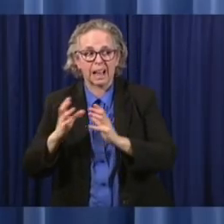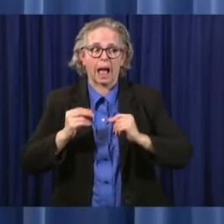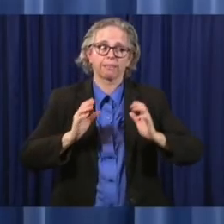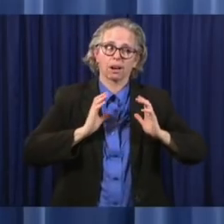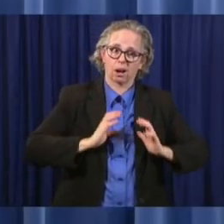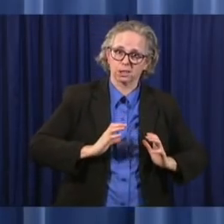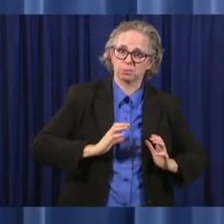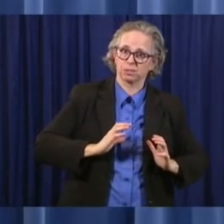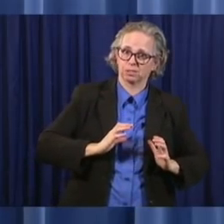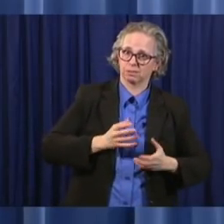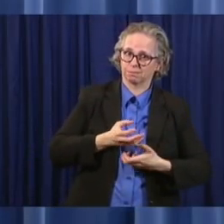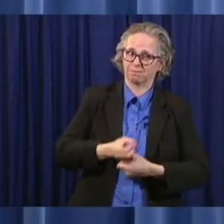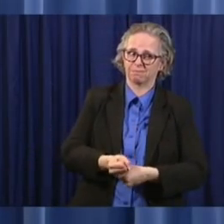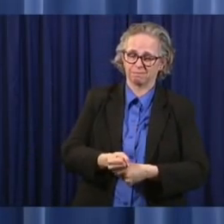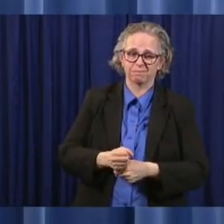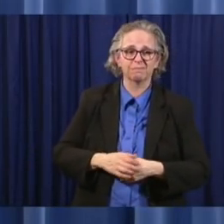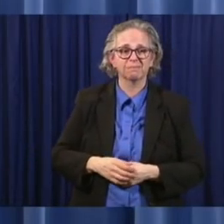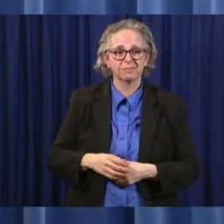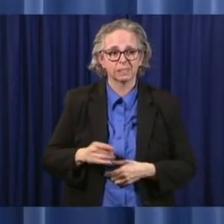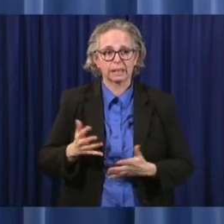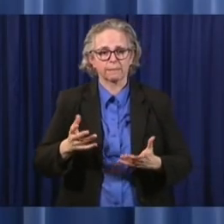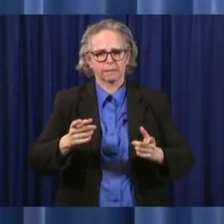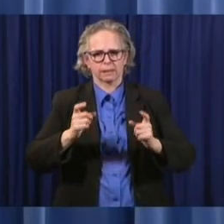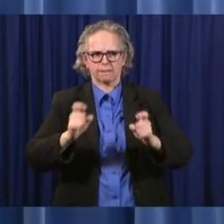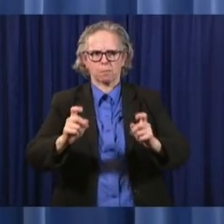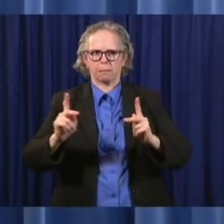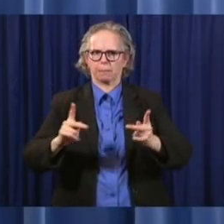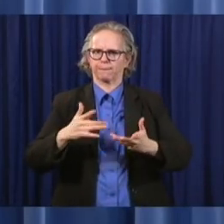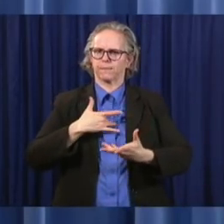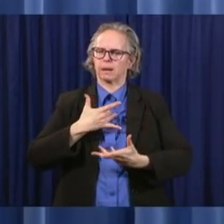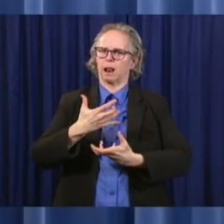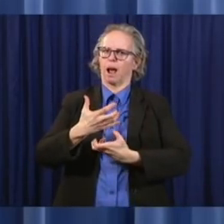they can, in fact, go out.